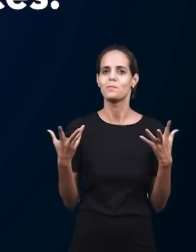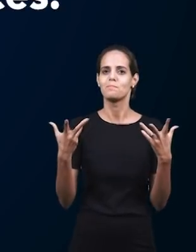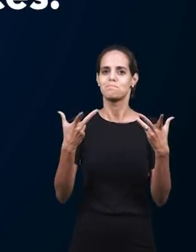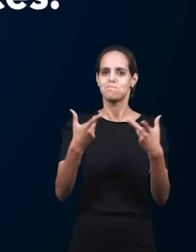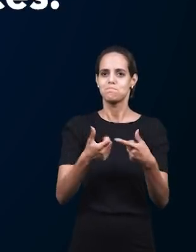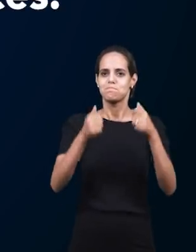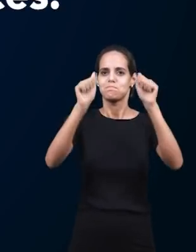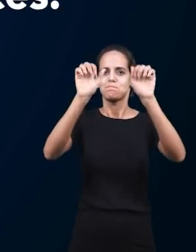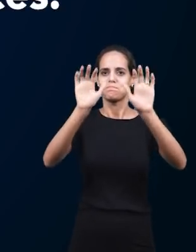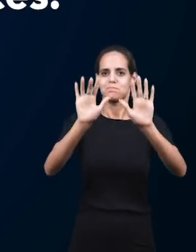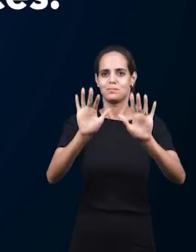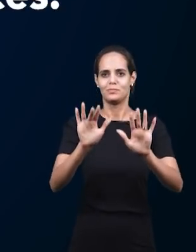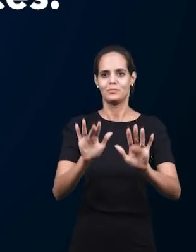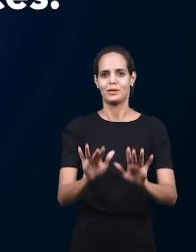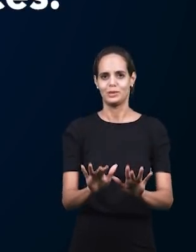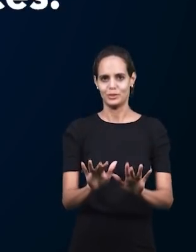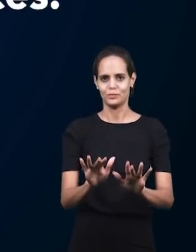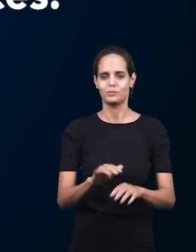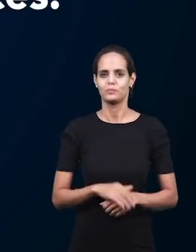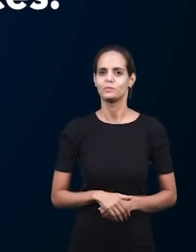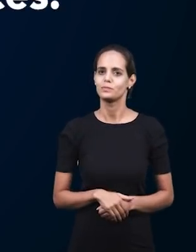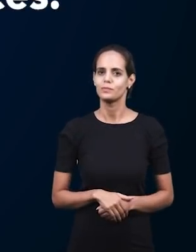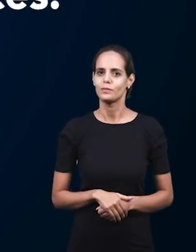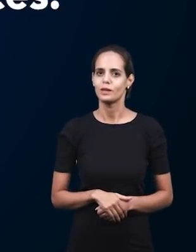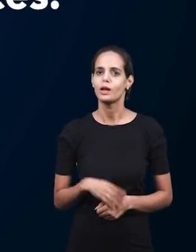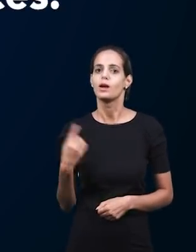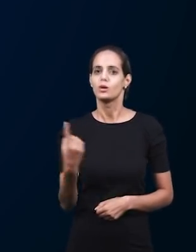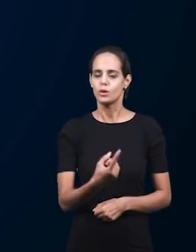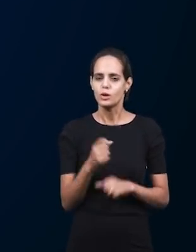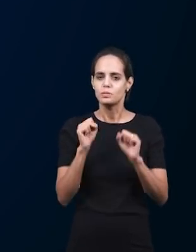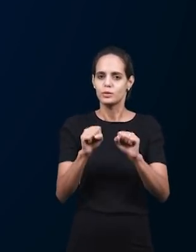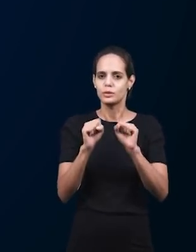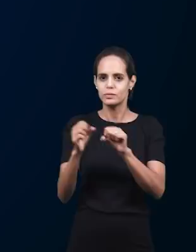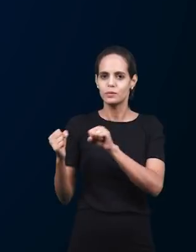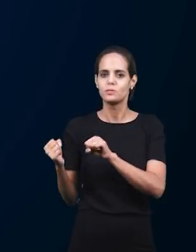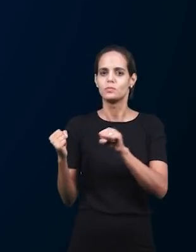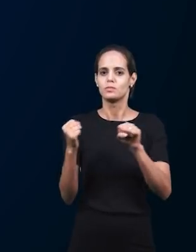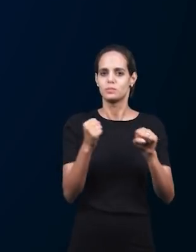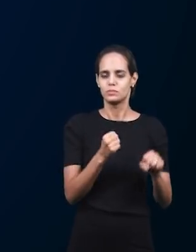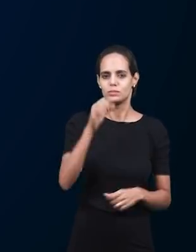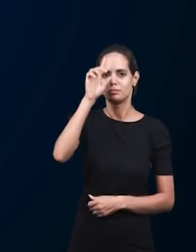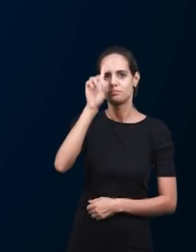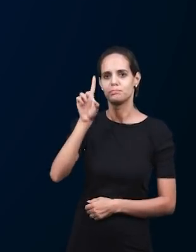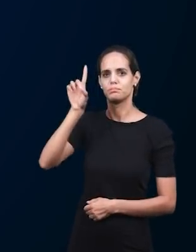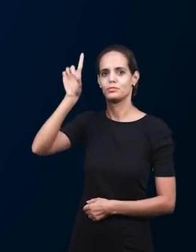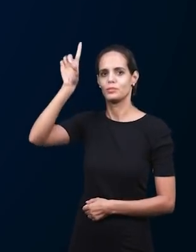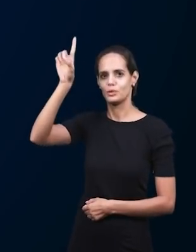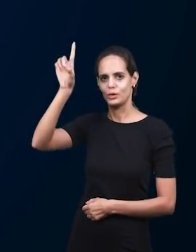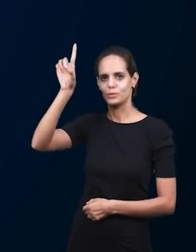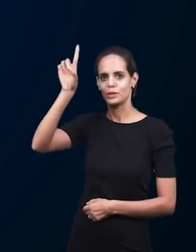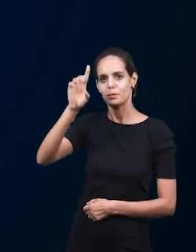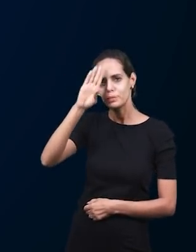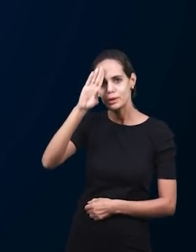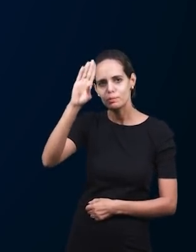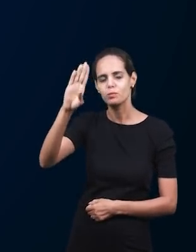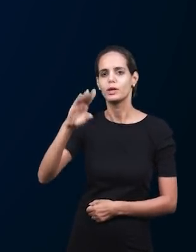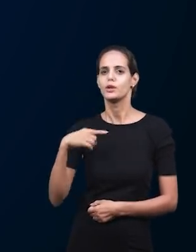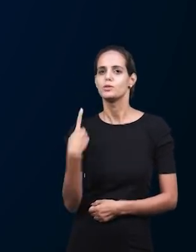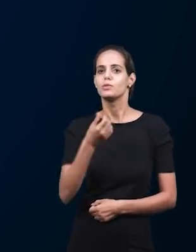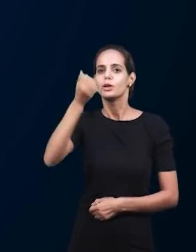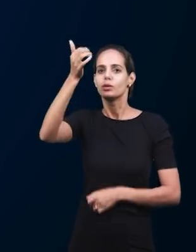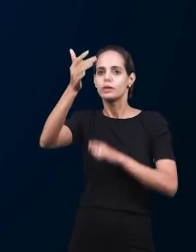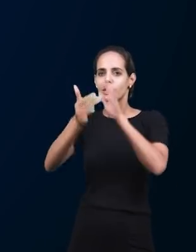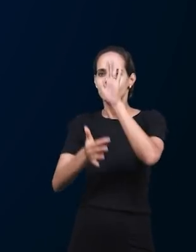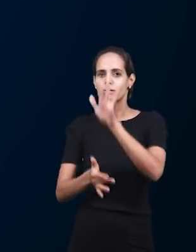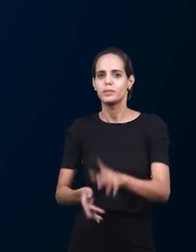been receiving a great blessing in the studies that we do, mainly because we see the outpouring of the Holy